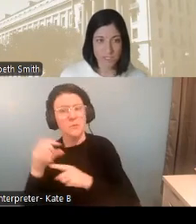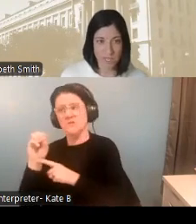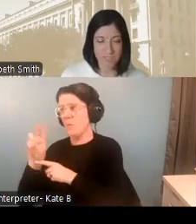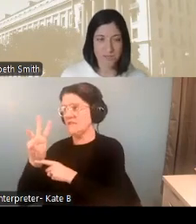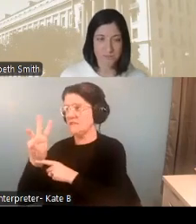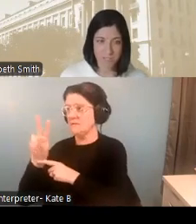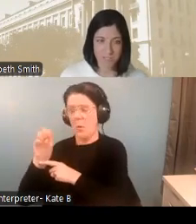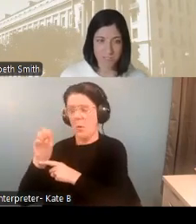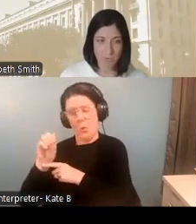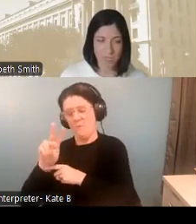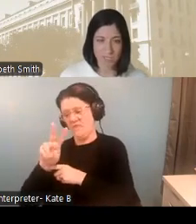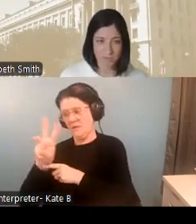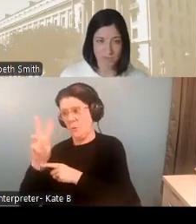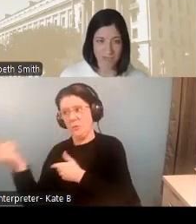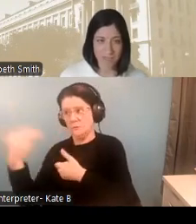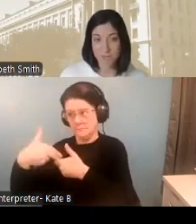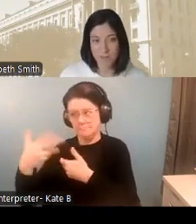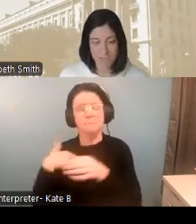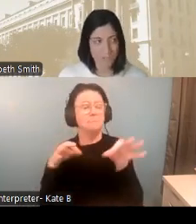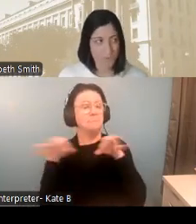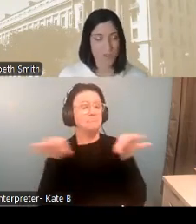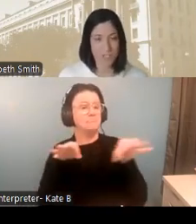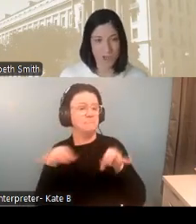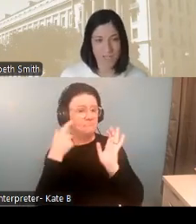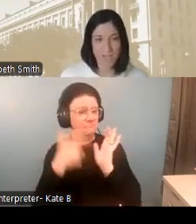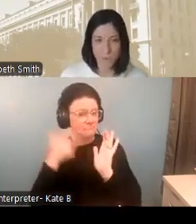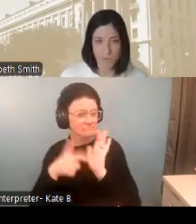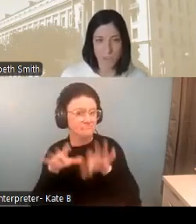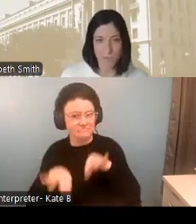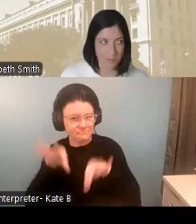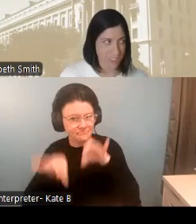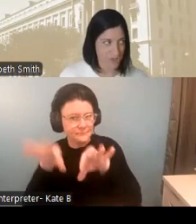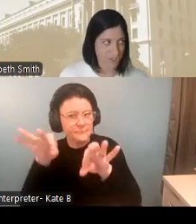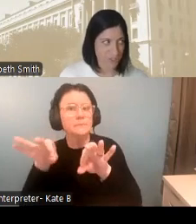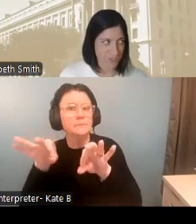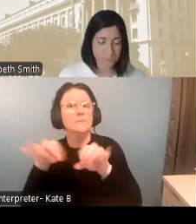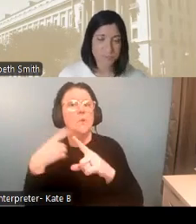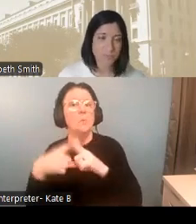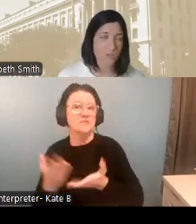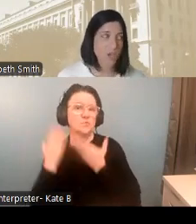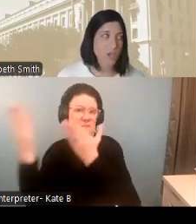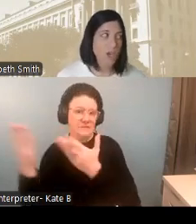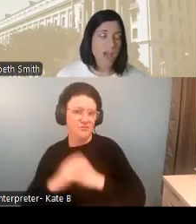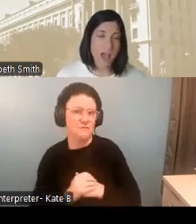to discuss the findings that we identified, if any, during the audit, as well as the recommendations.